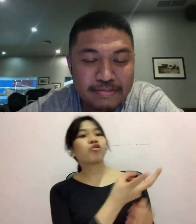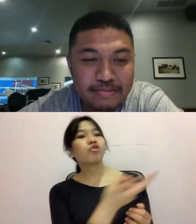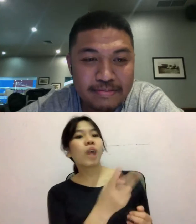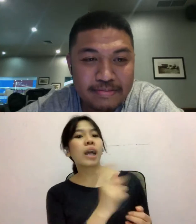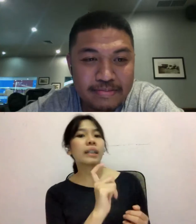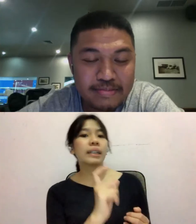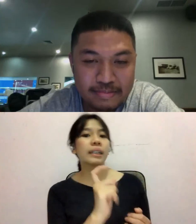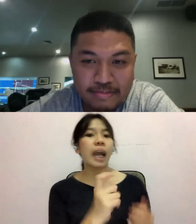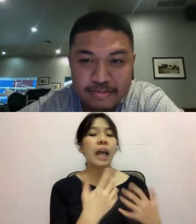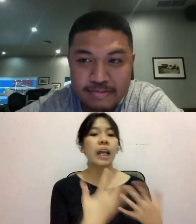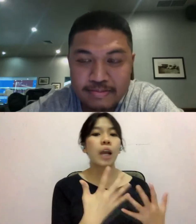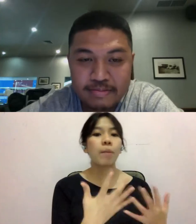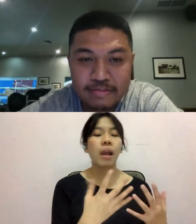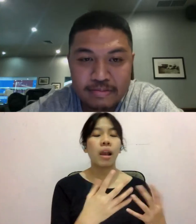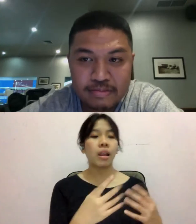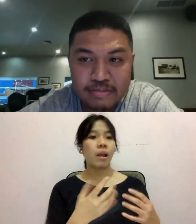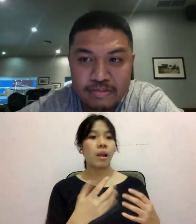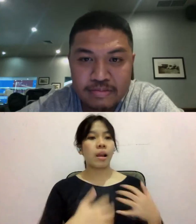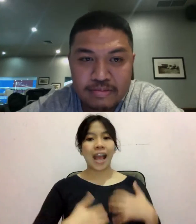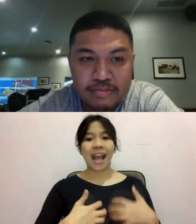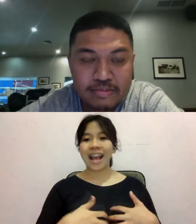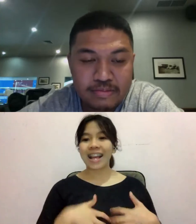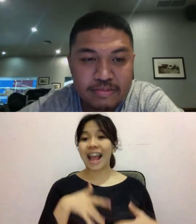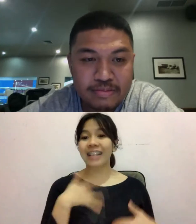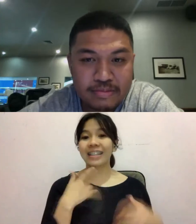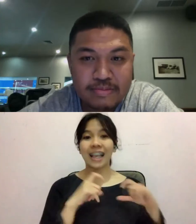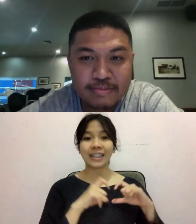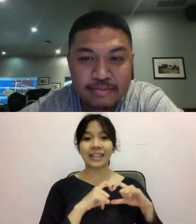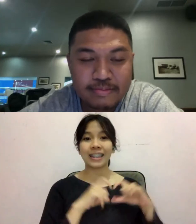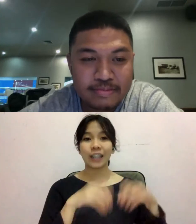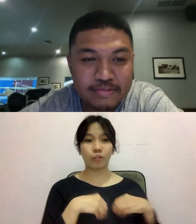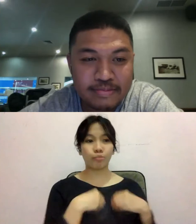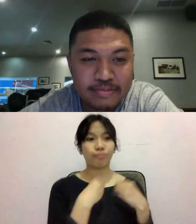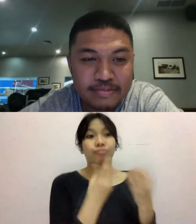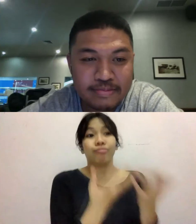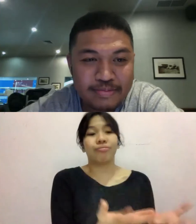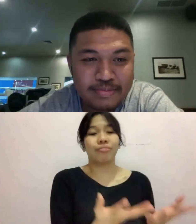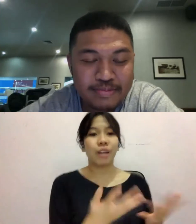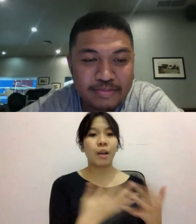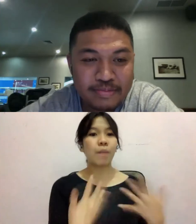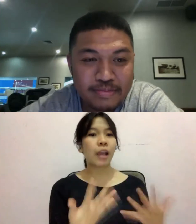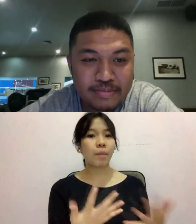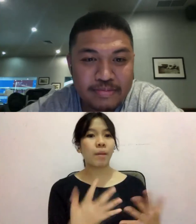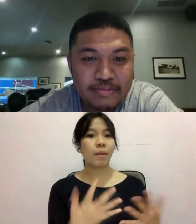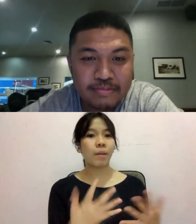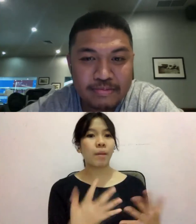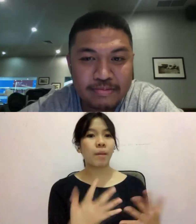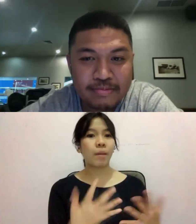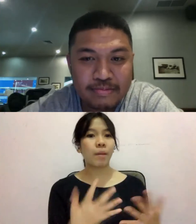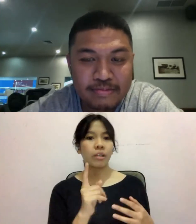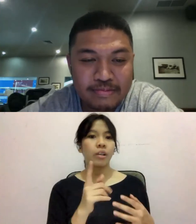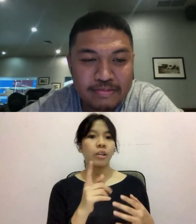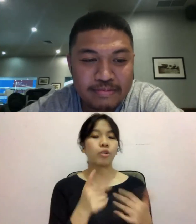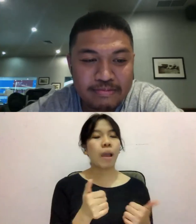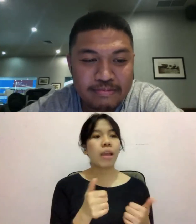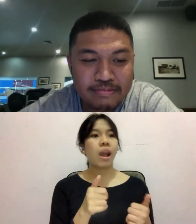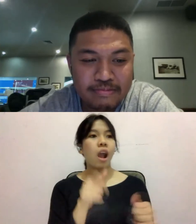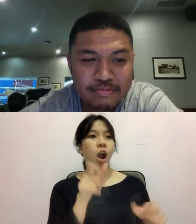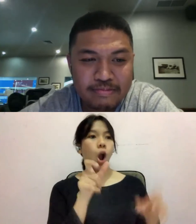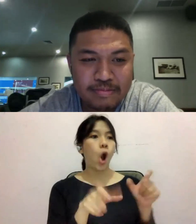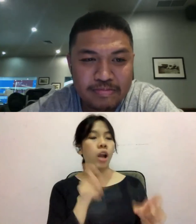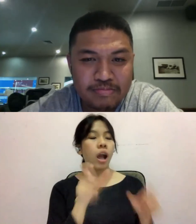Considering that there is this gender stereotype in giving and accepting love, and how